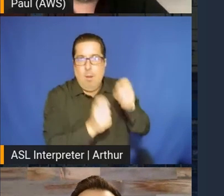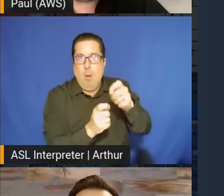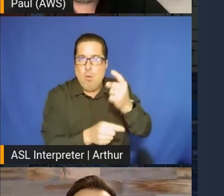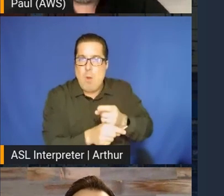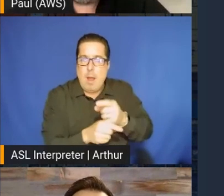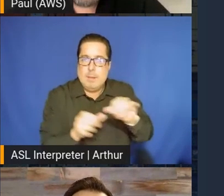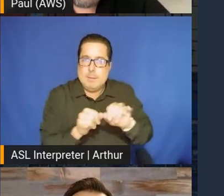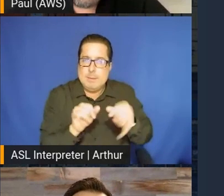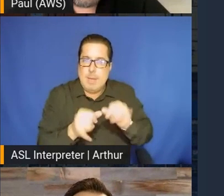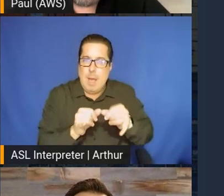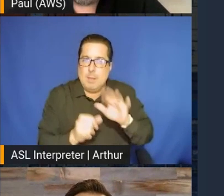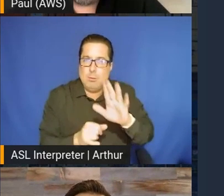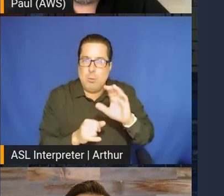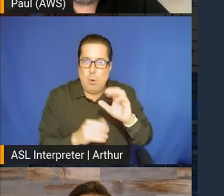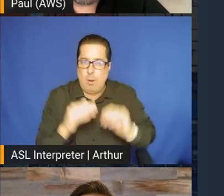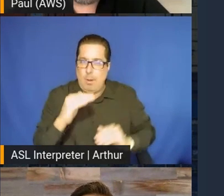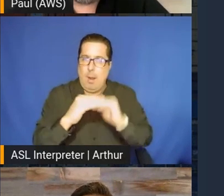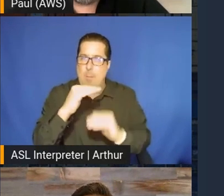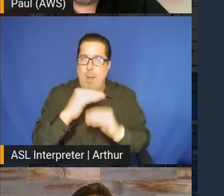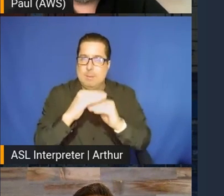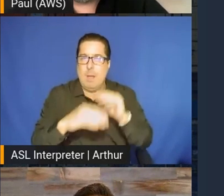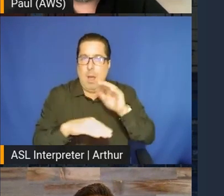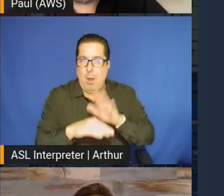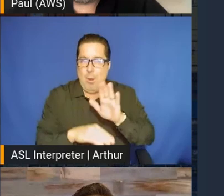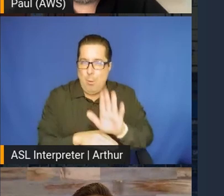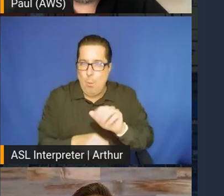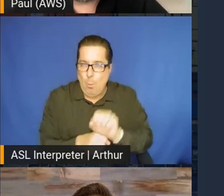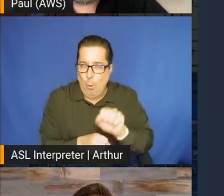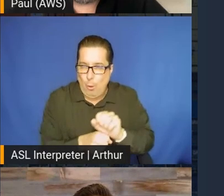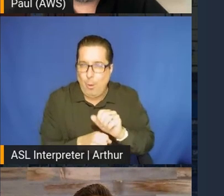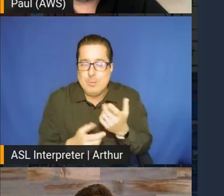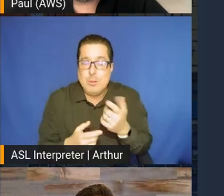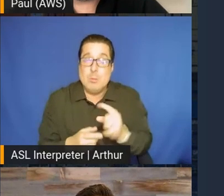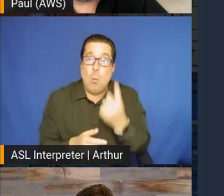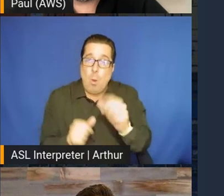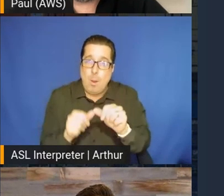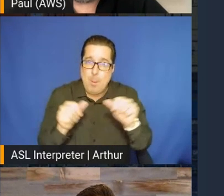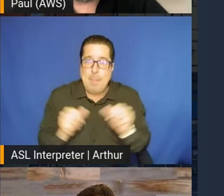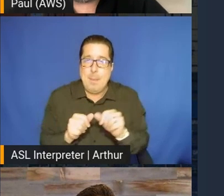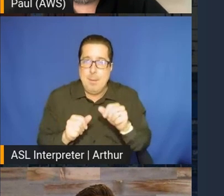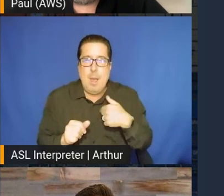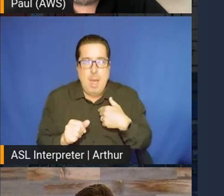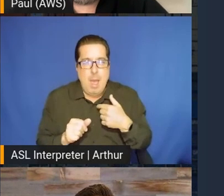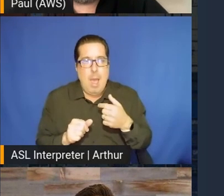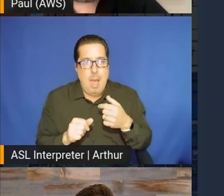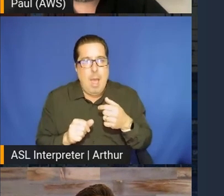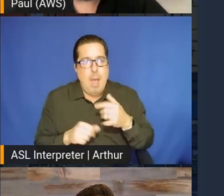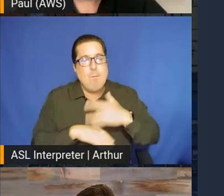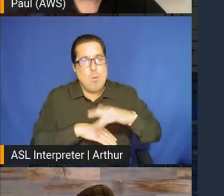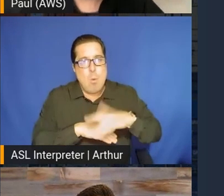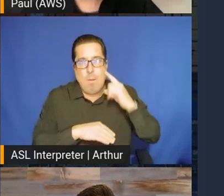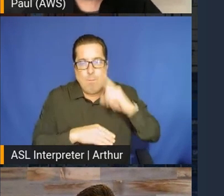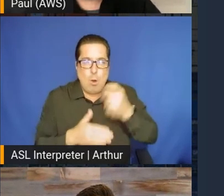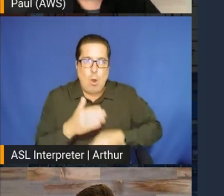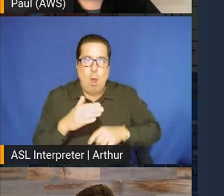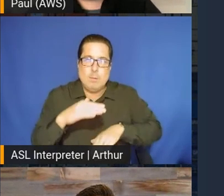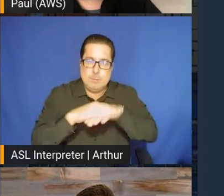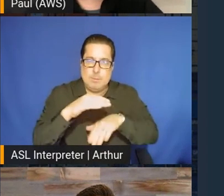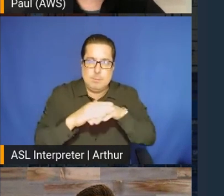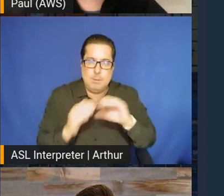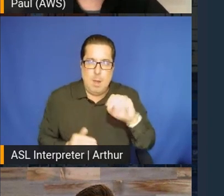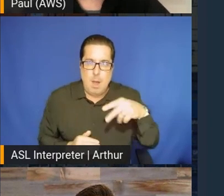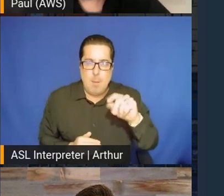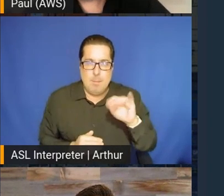capacity onto your worker. And so that's one of the areas where there's room for cost optimization. So let's go to the next